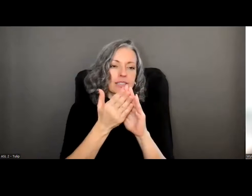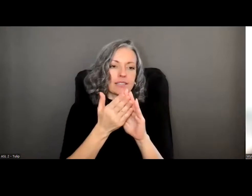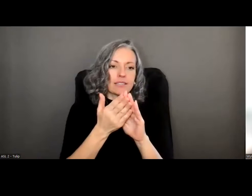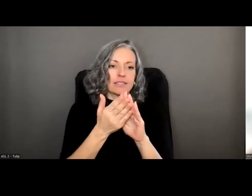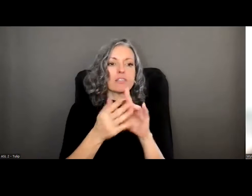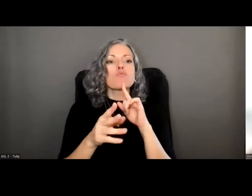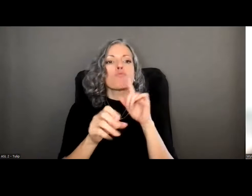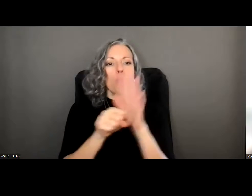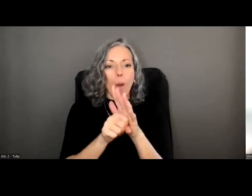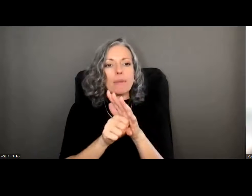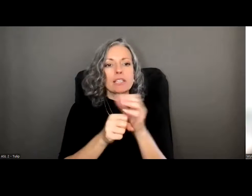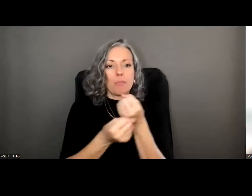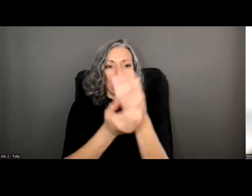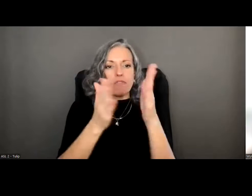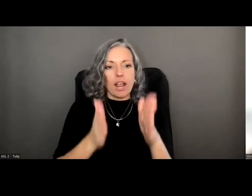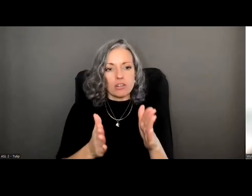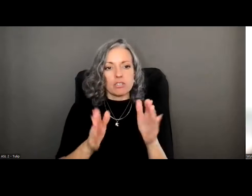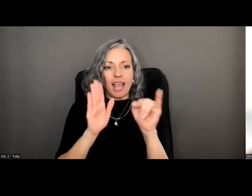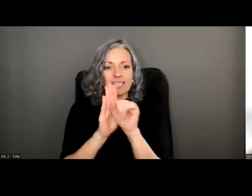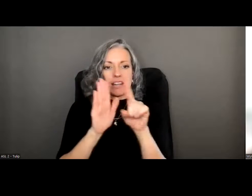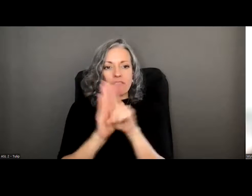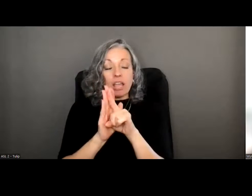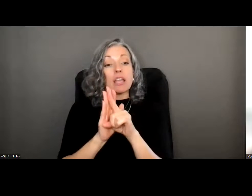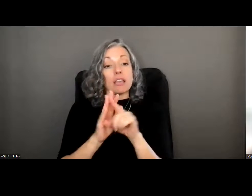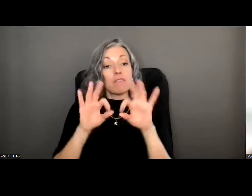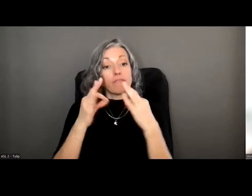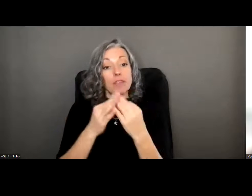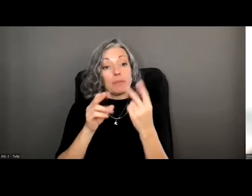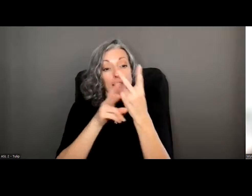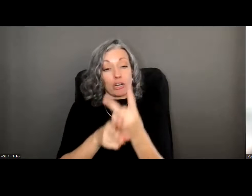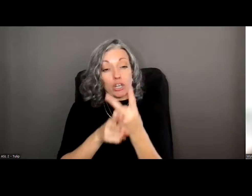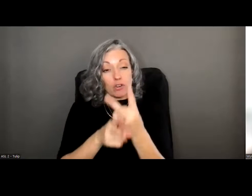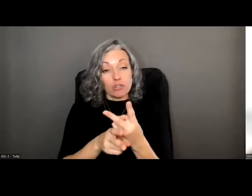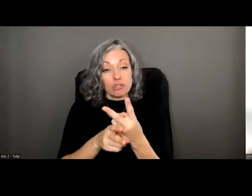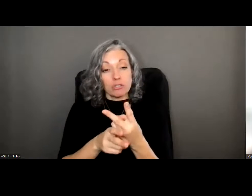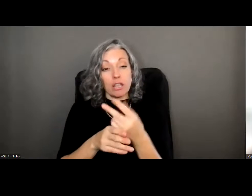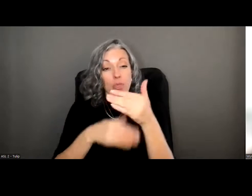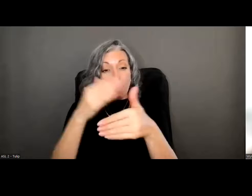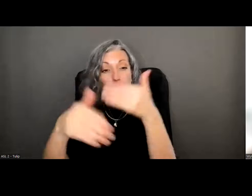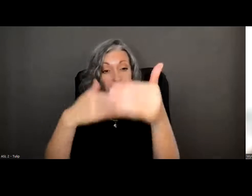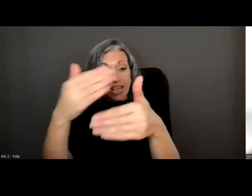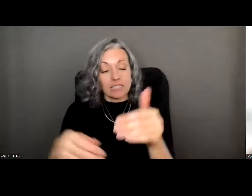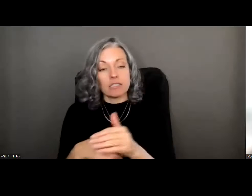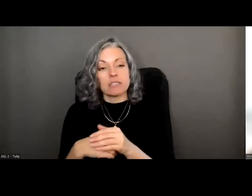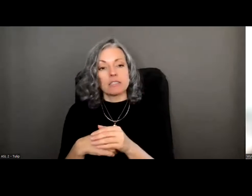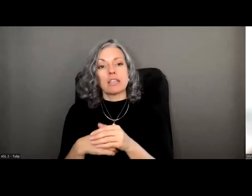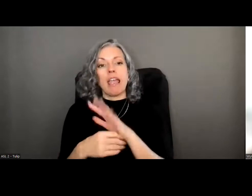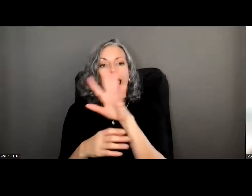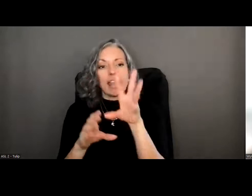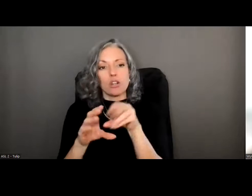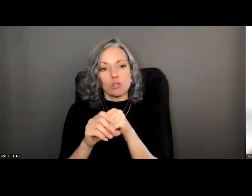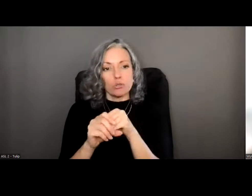that providers identify family caregivers in the diagnostic process and include them in the